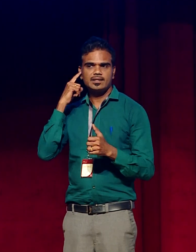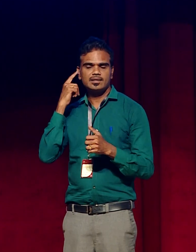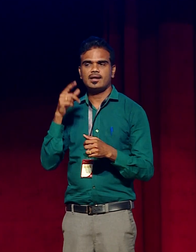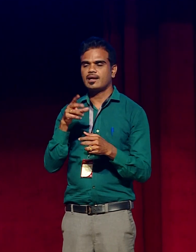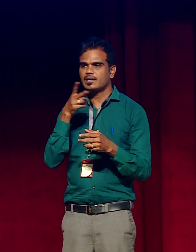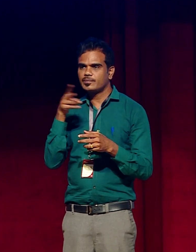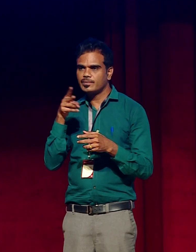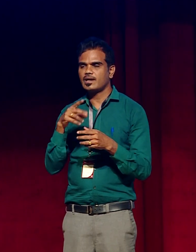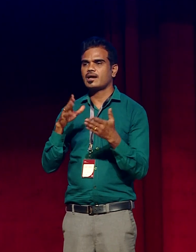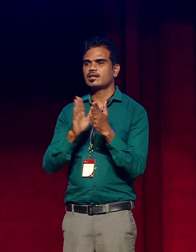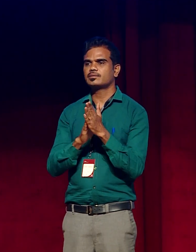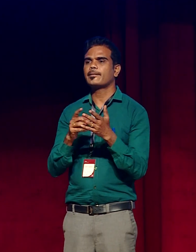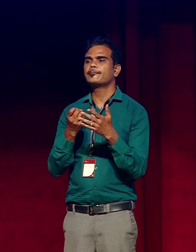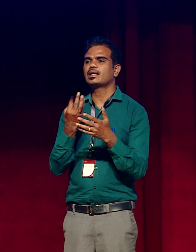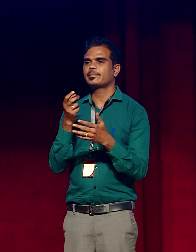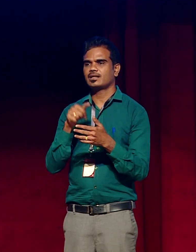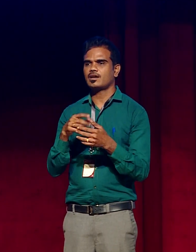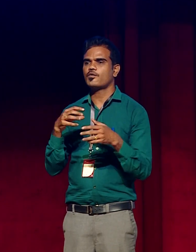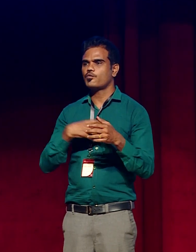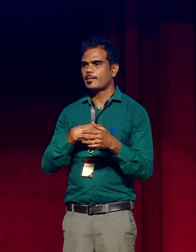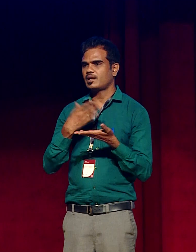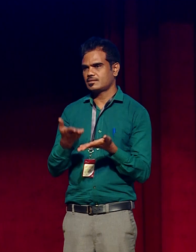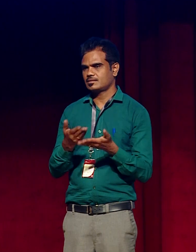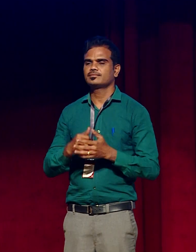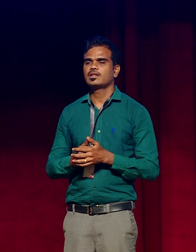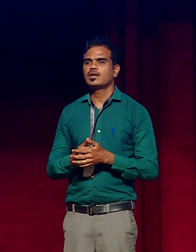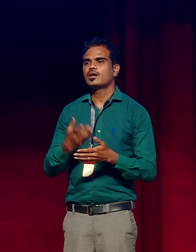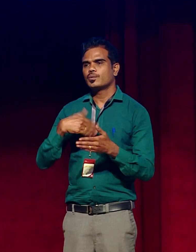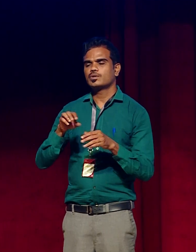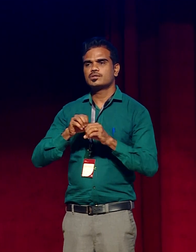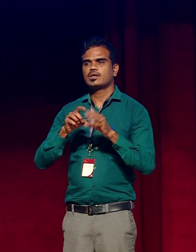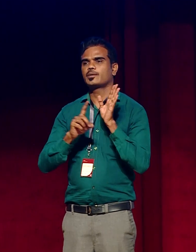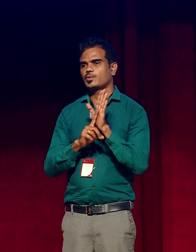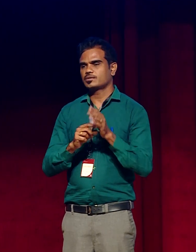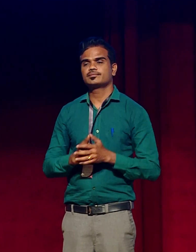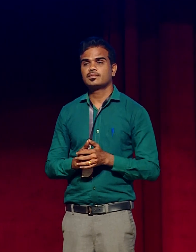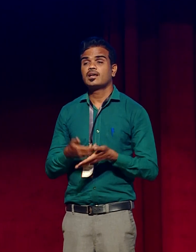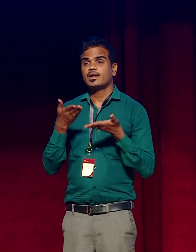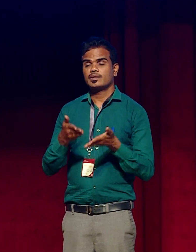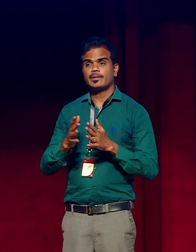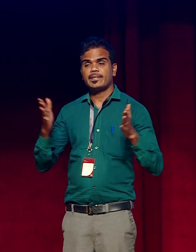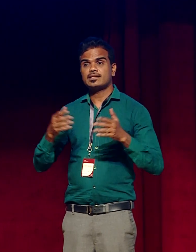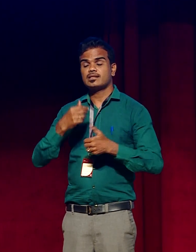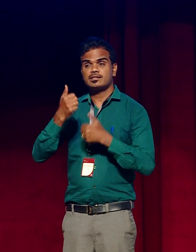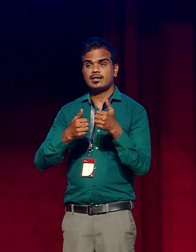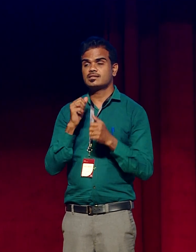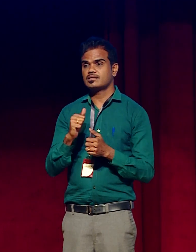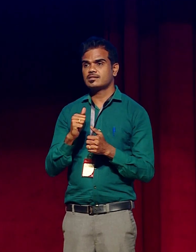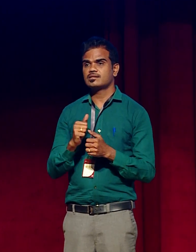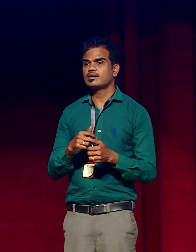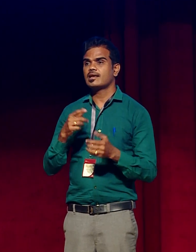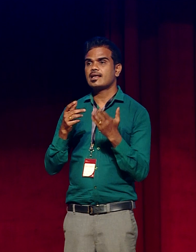tactile transcription of mathematical formulas for widespread use. One of the biggest challenges is